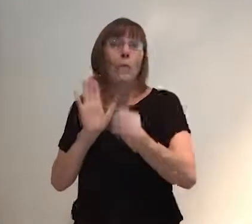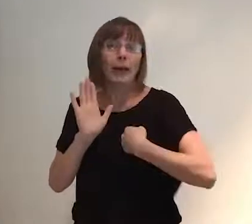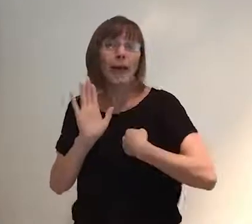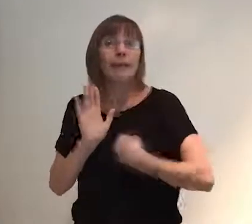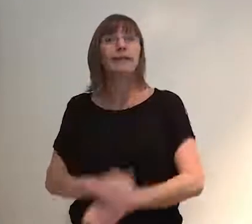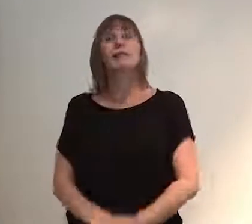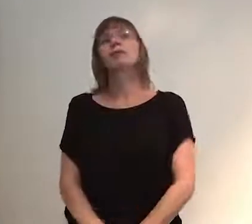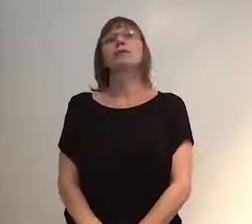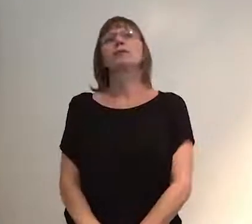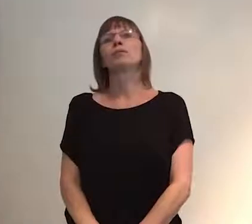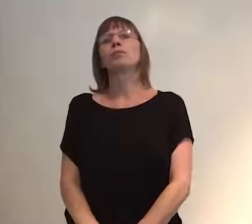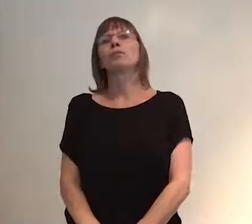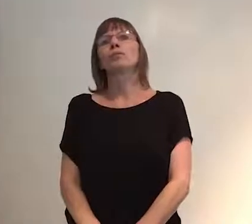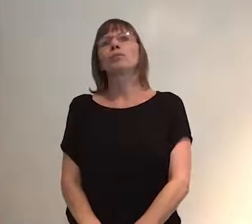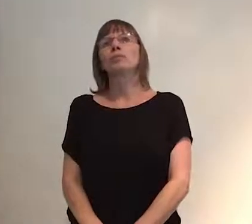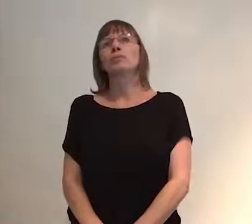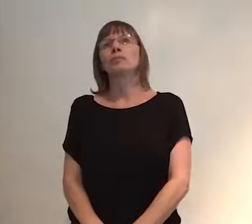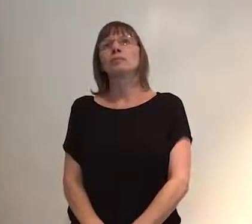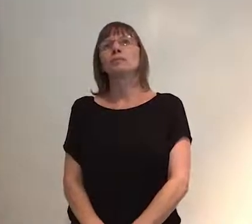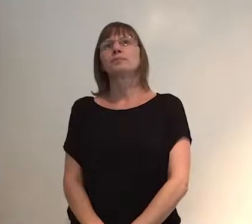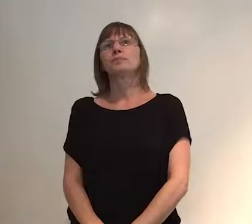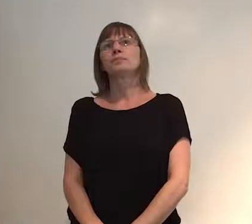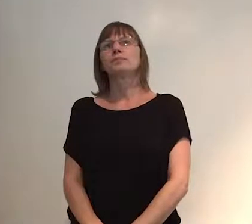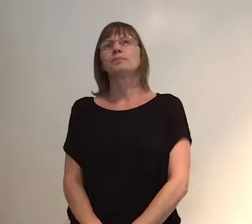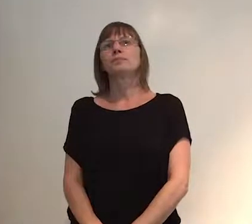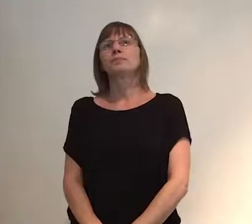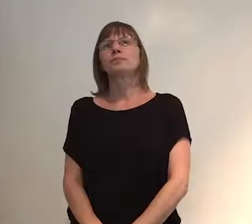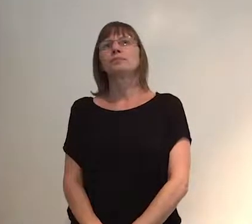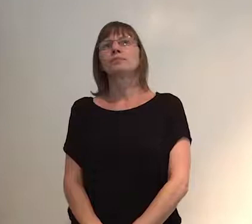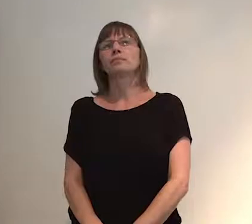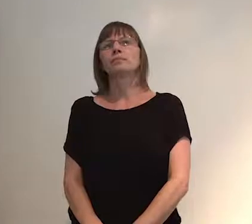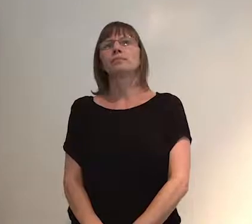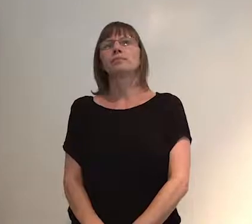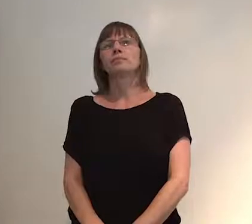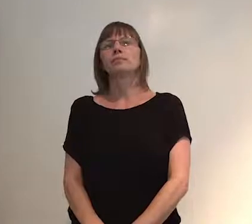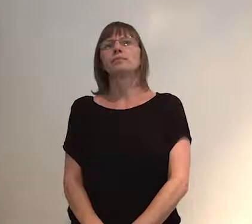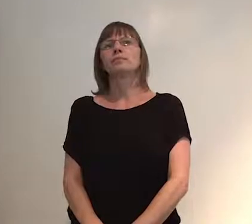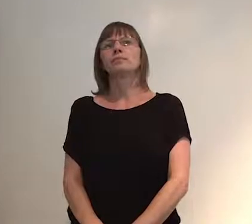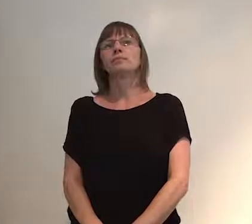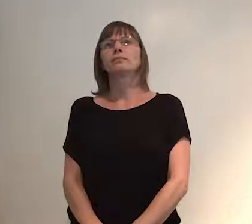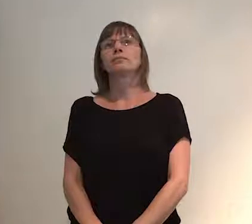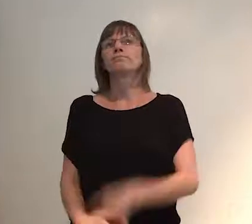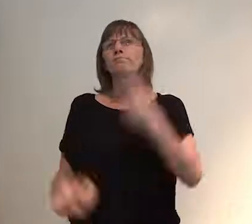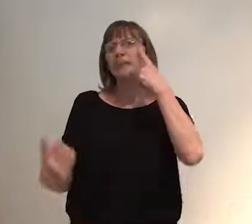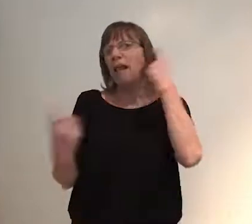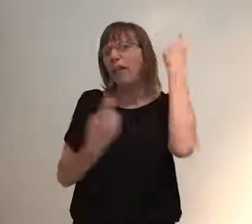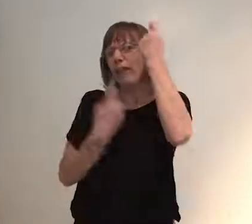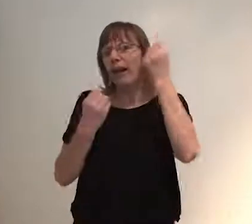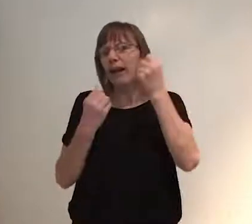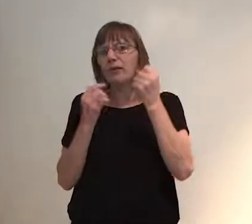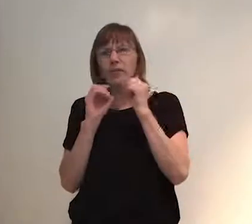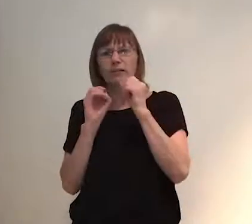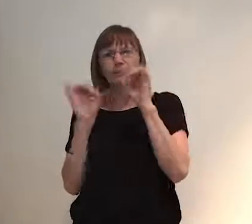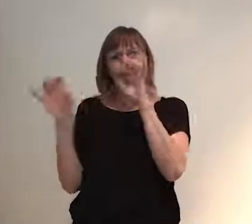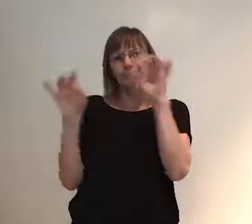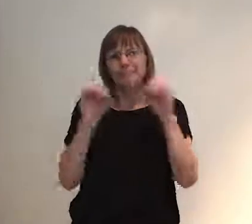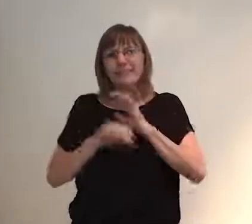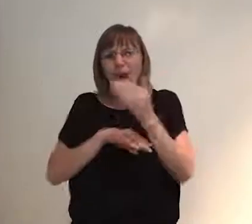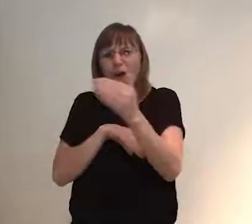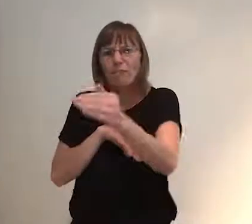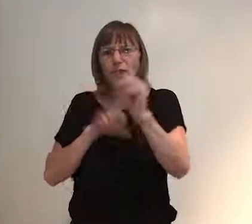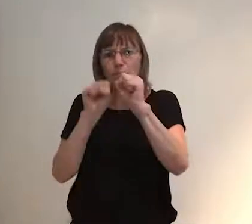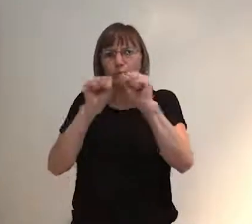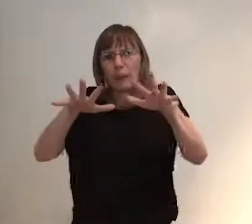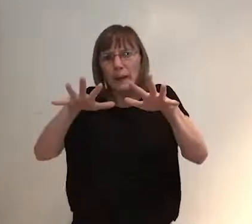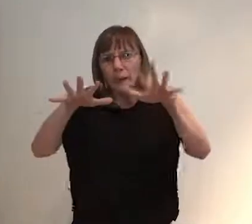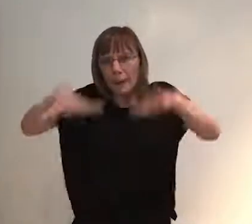Starting on our knees again. Again, this time we'll take those hands right out in front. Think again of those starfish fingers,